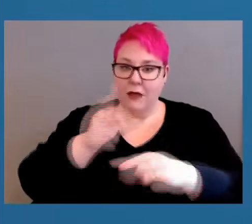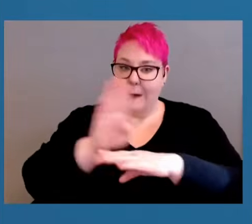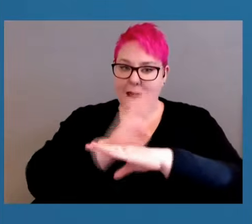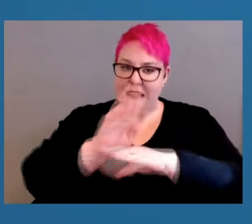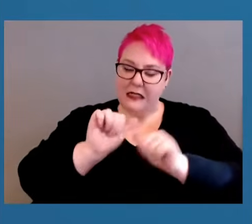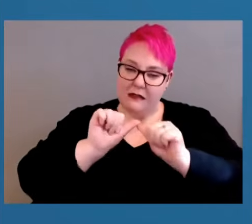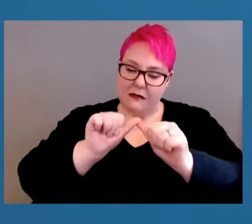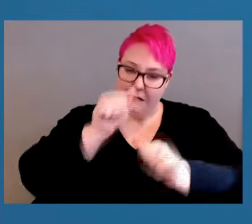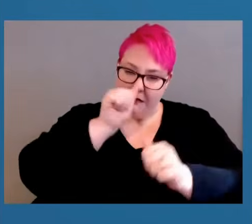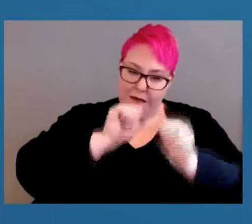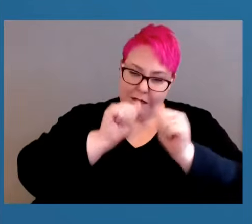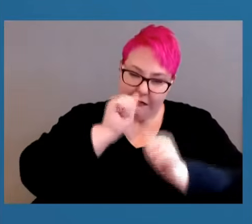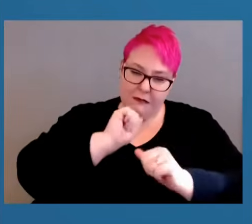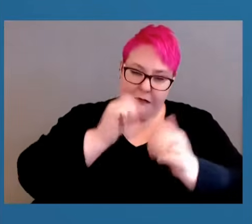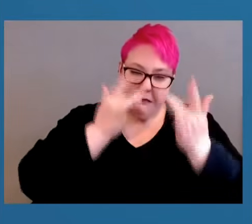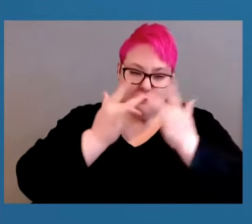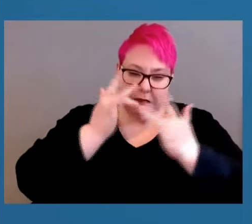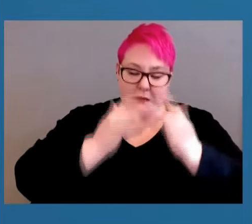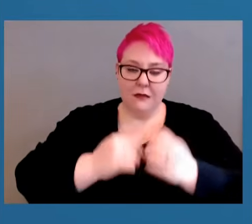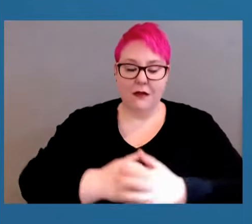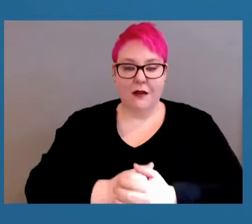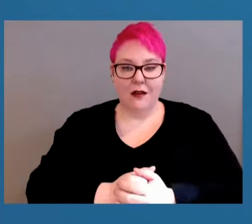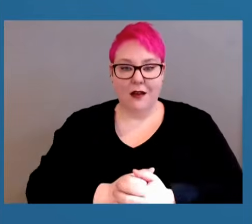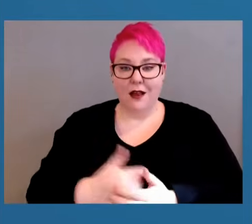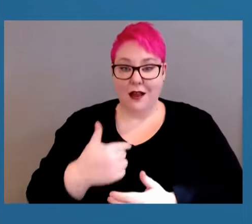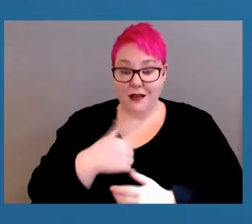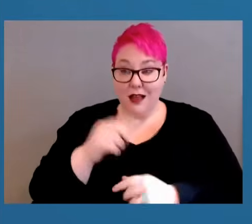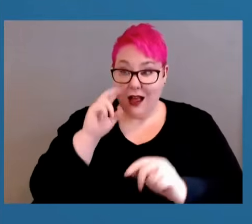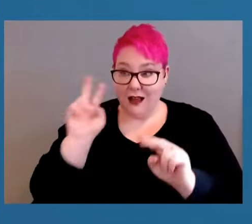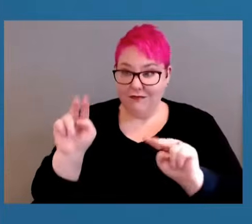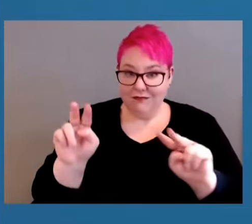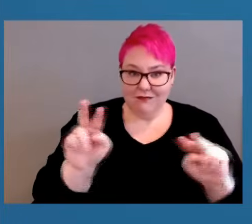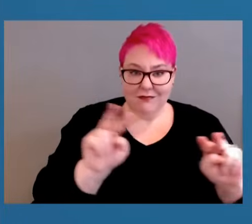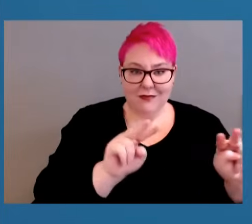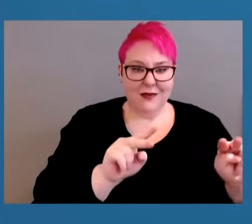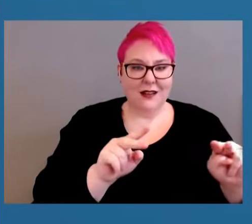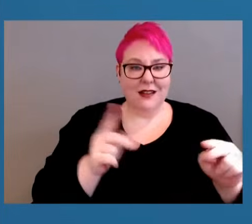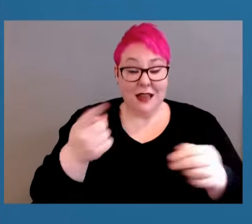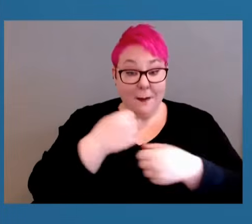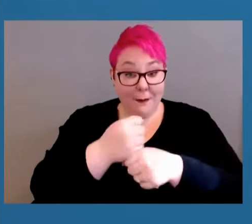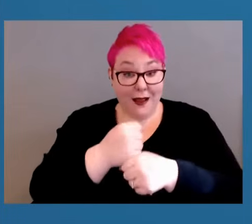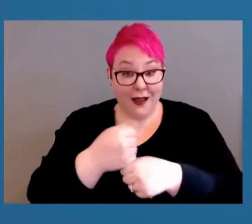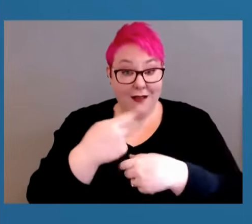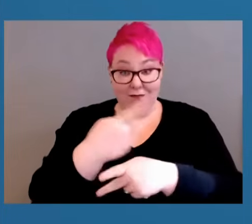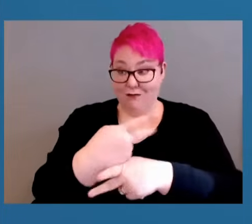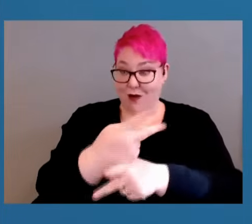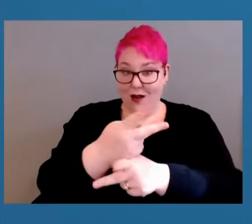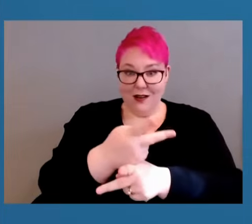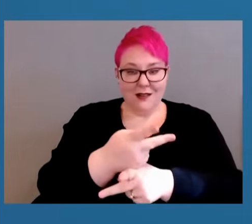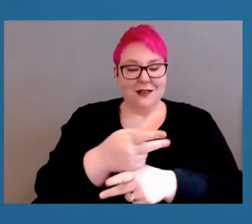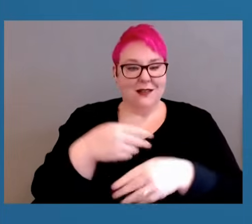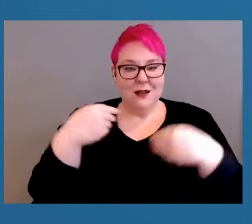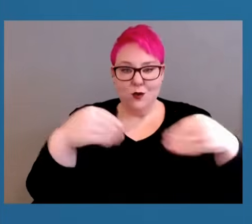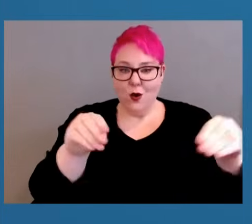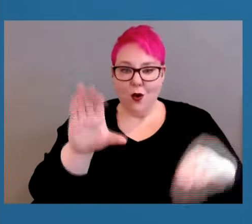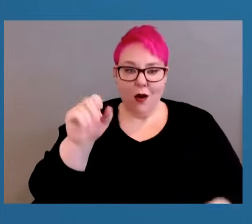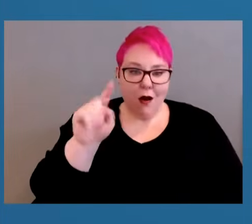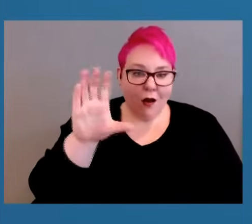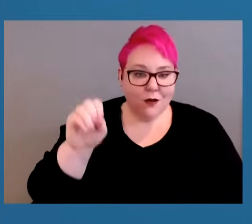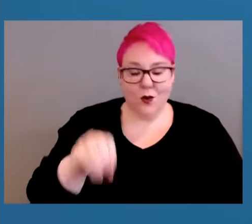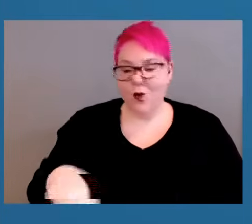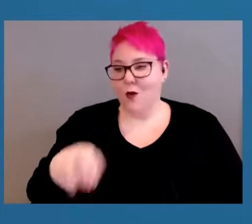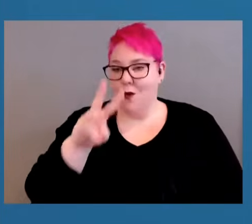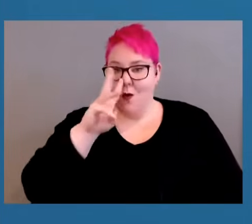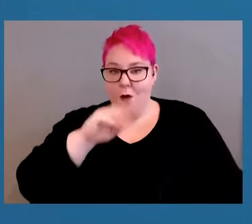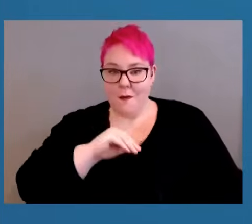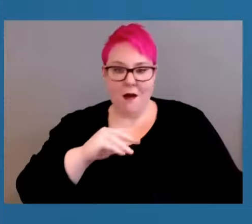I walked the factory lines. They were idle. They make products that are sold in Costco's and Walmart's and